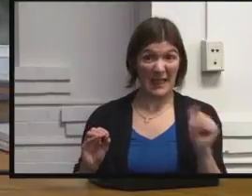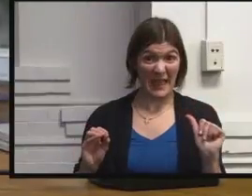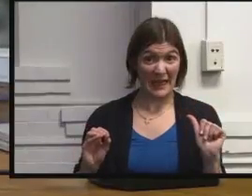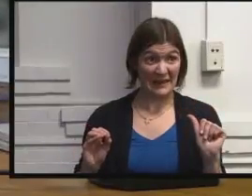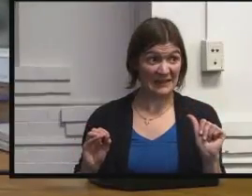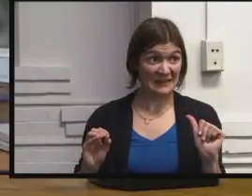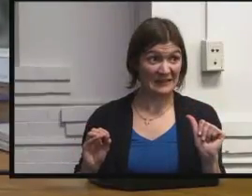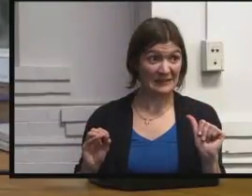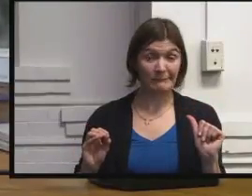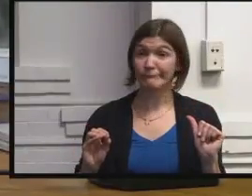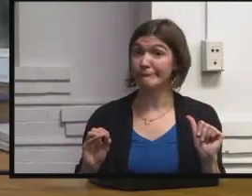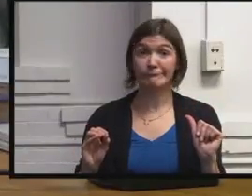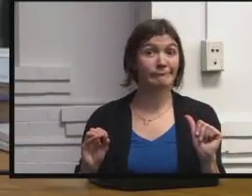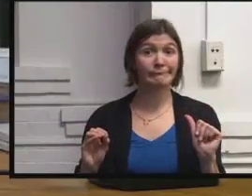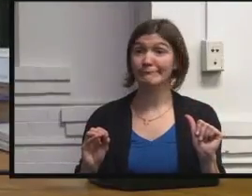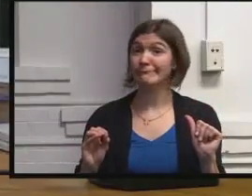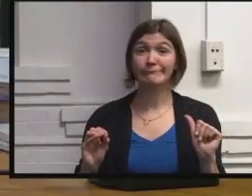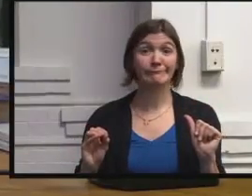agenda?